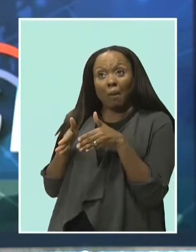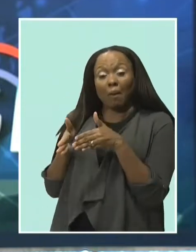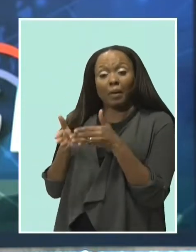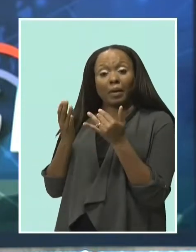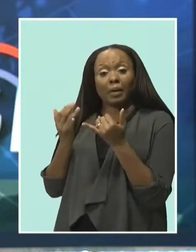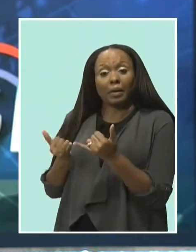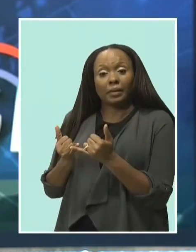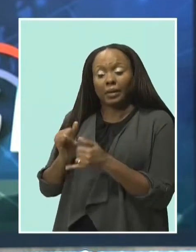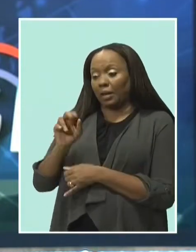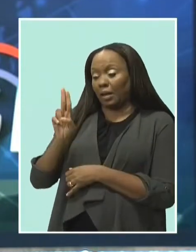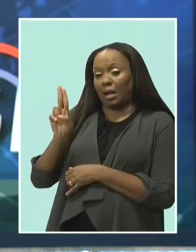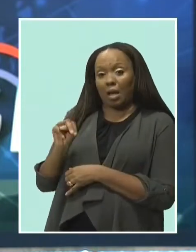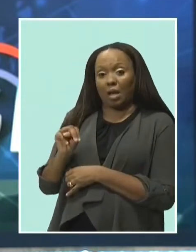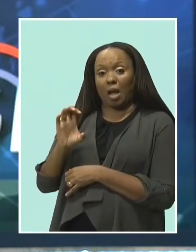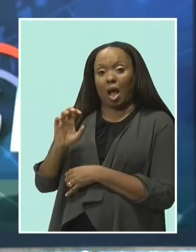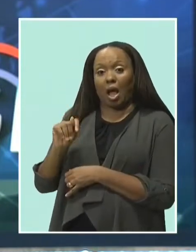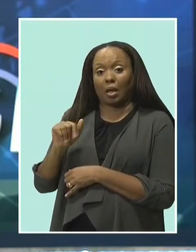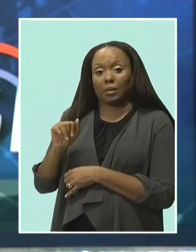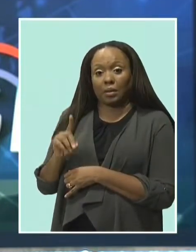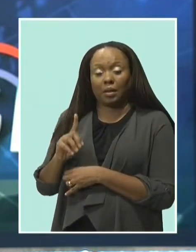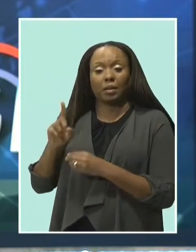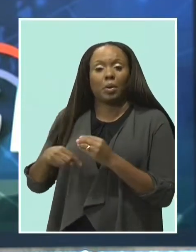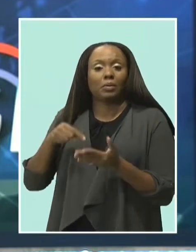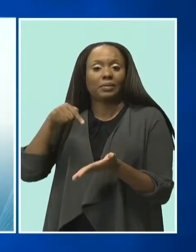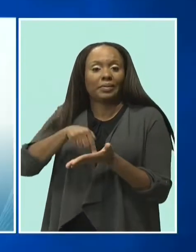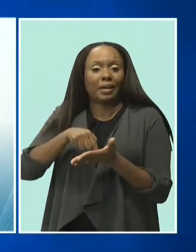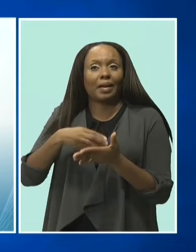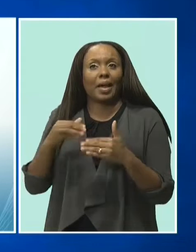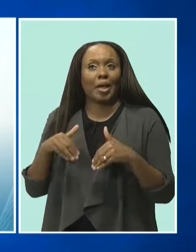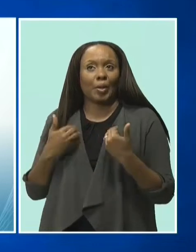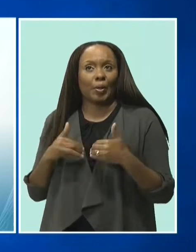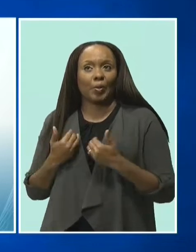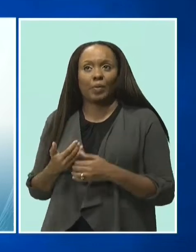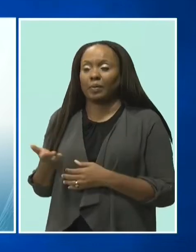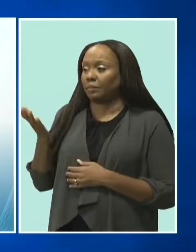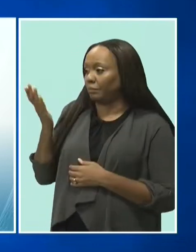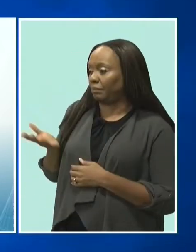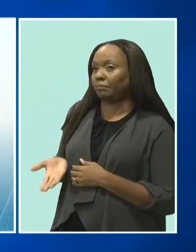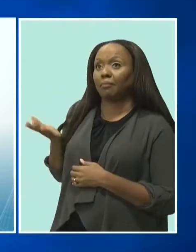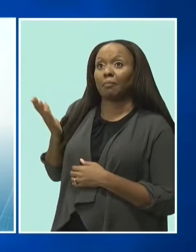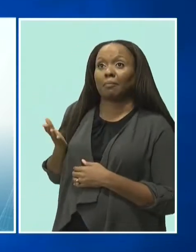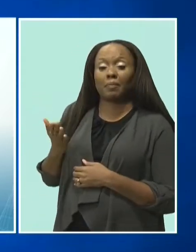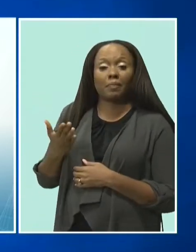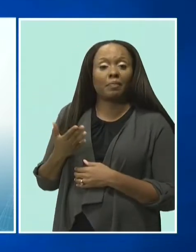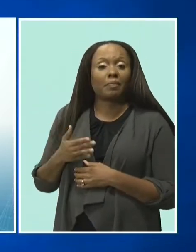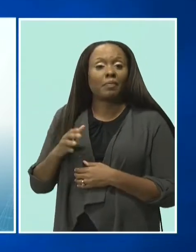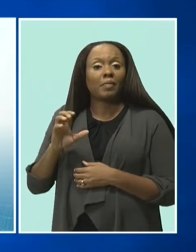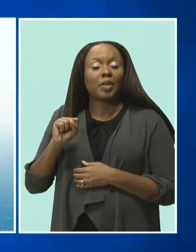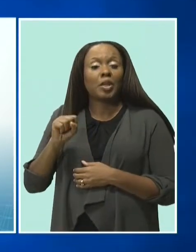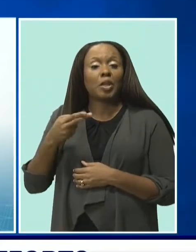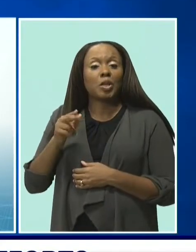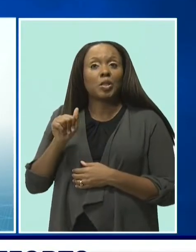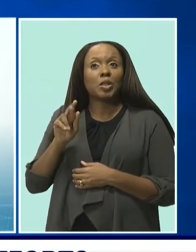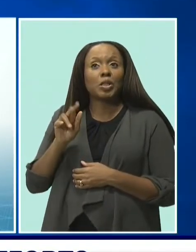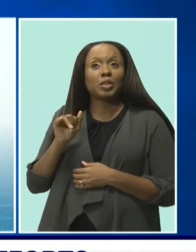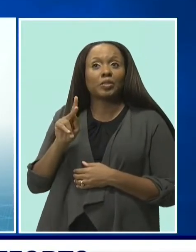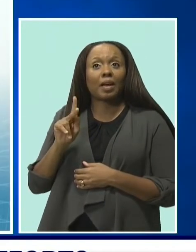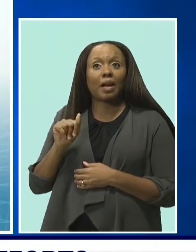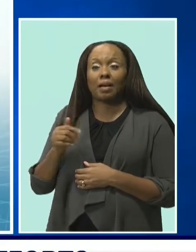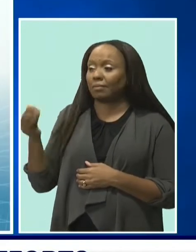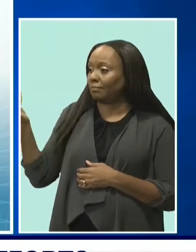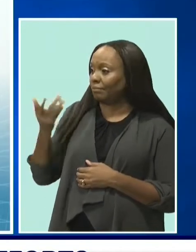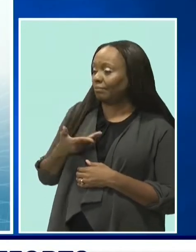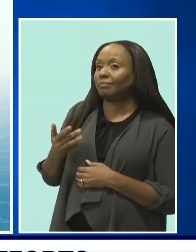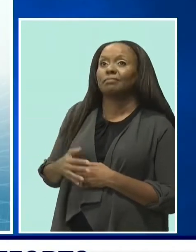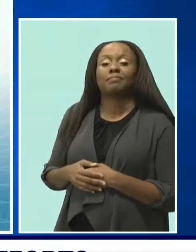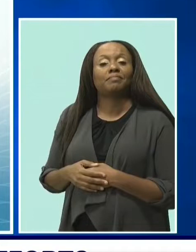was on debt and youth. We go now live to Sharika Griffith, who's been following the developments. Good evening, Sharika. Well, good evening to you, Sheen. Something